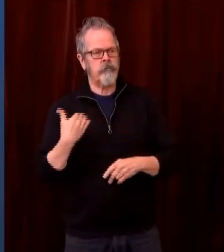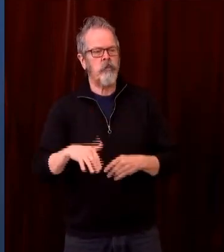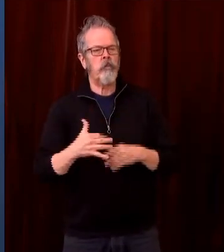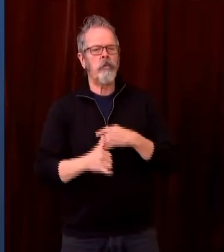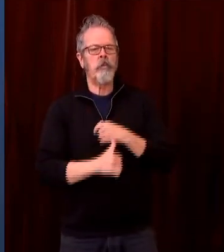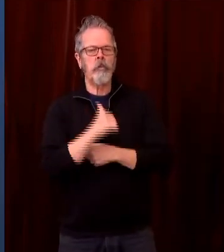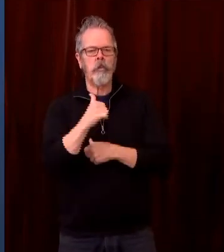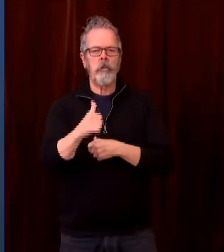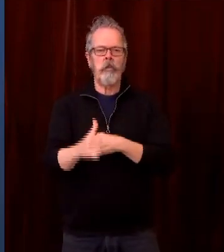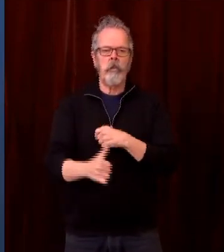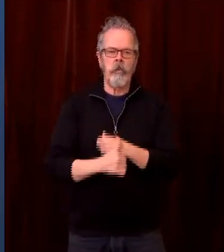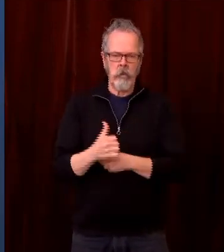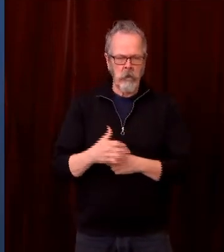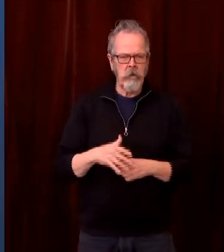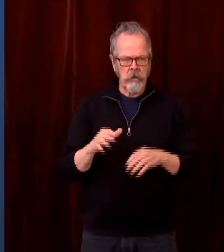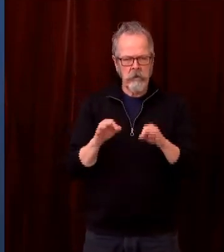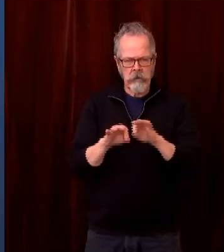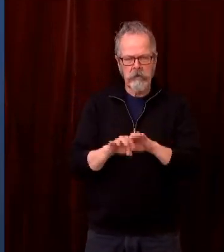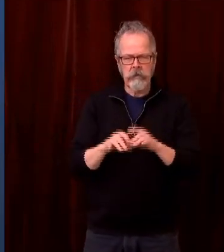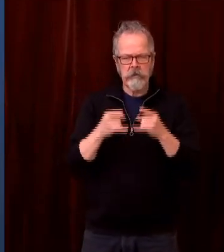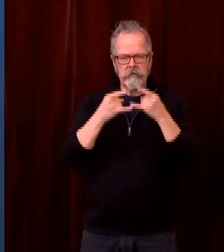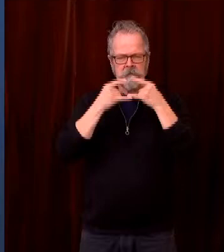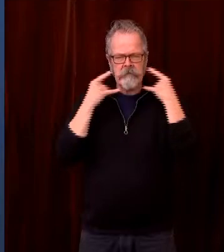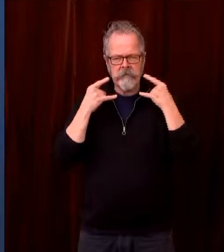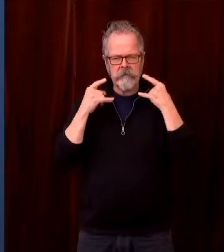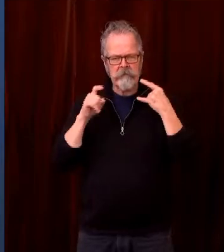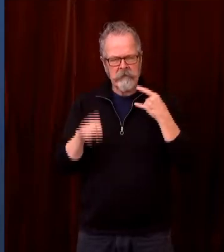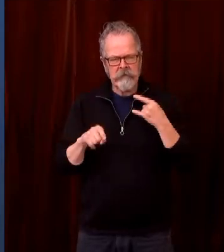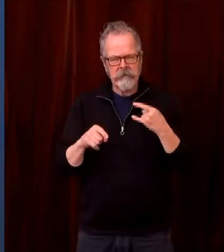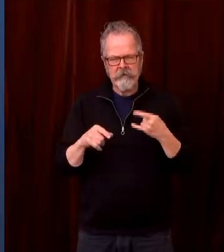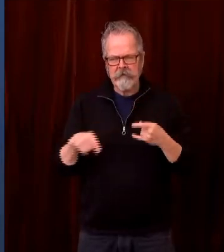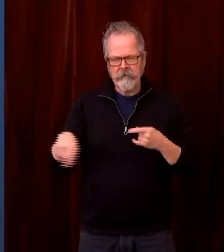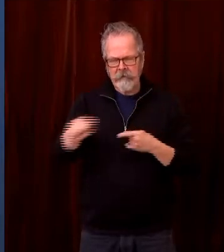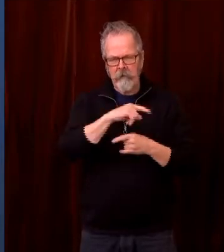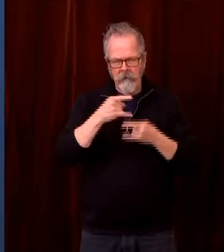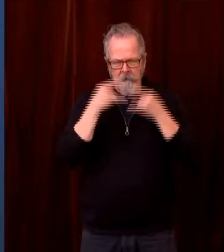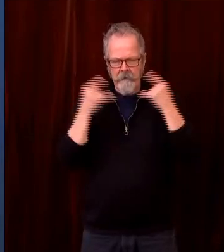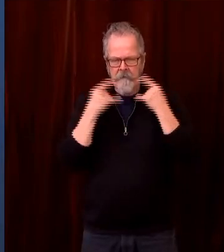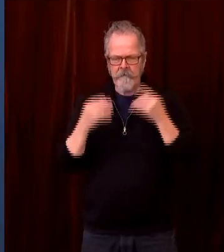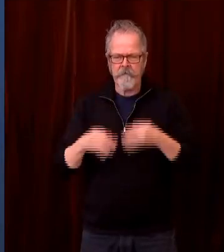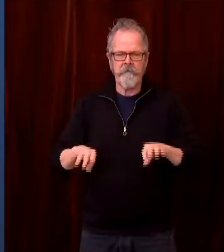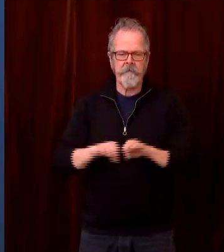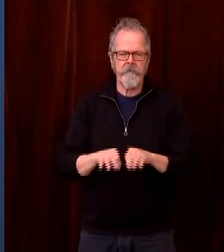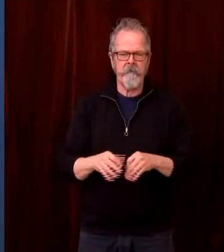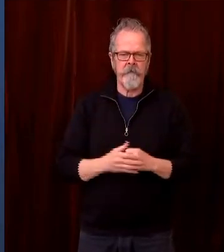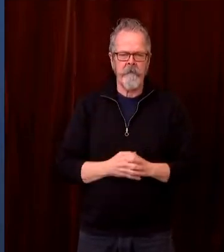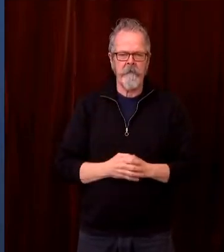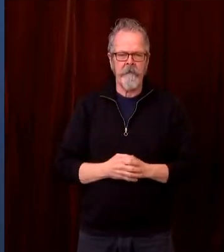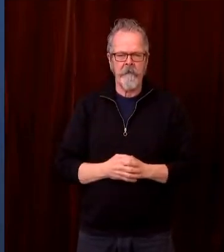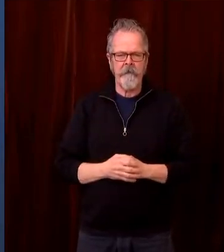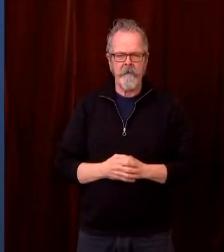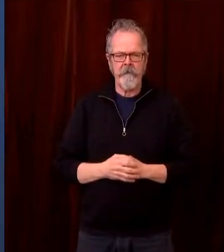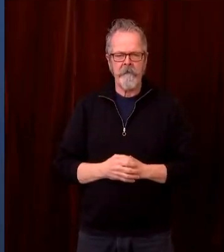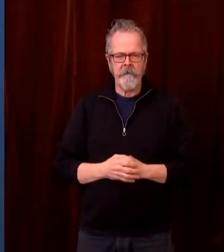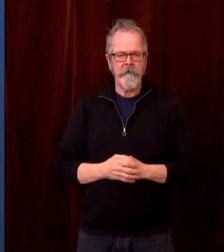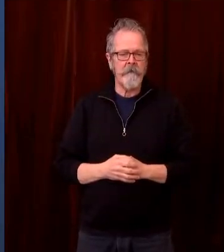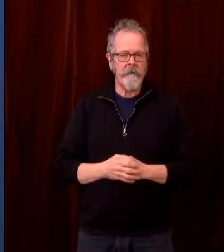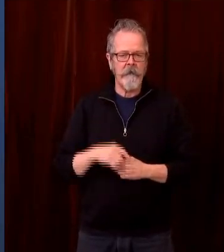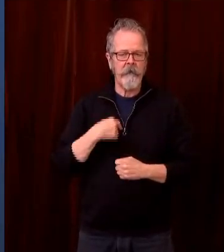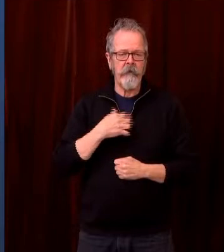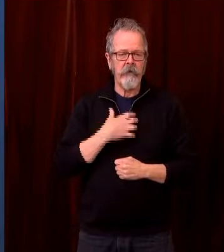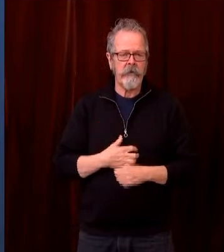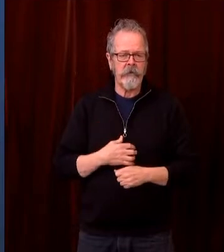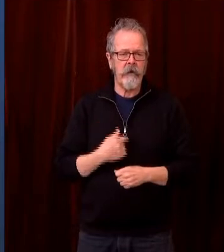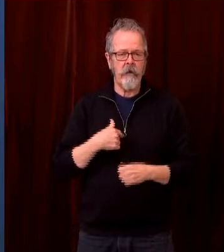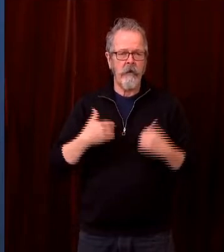an individual date by which they will receive the vaccine. Obviously, that's not possible. But we know that